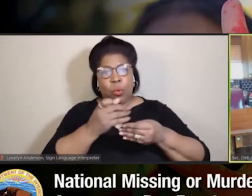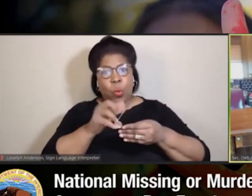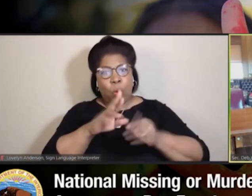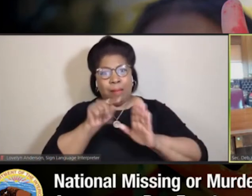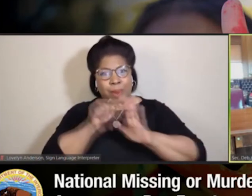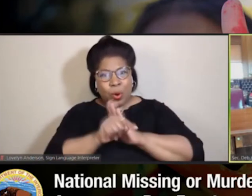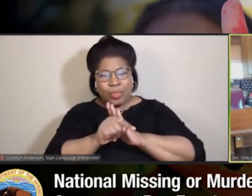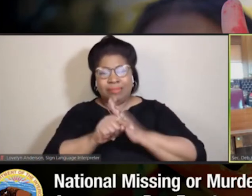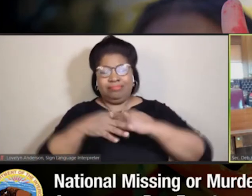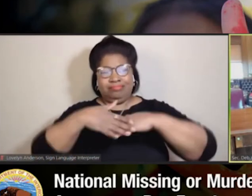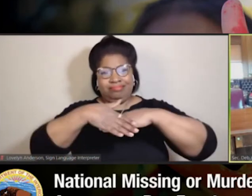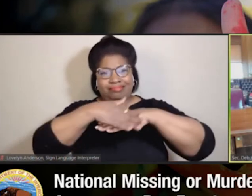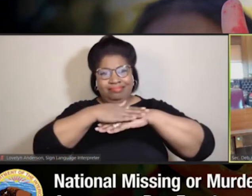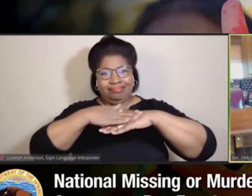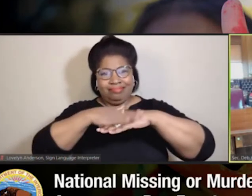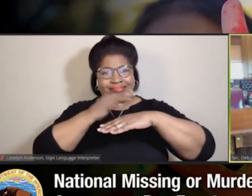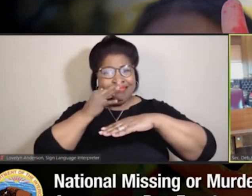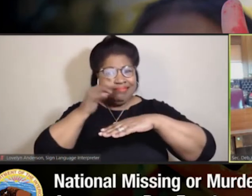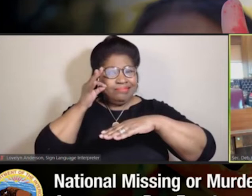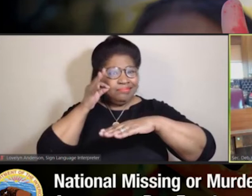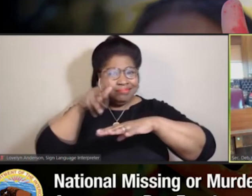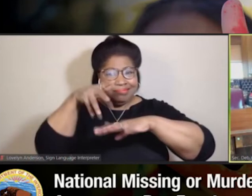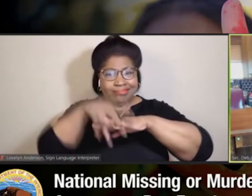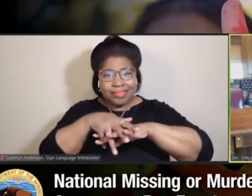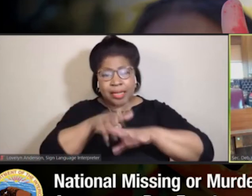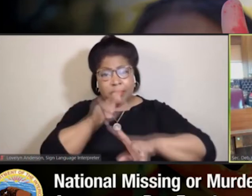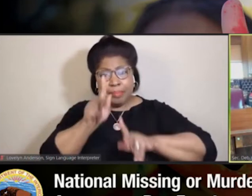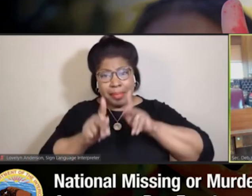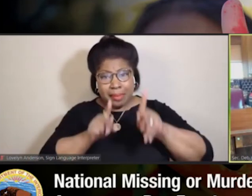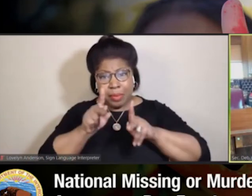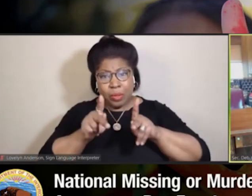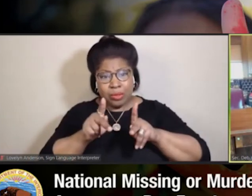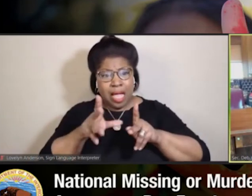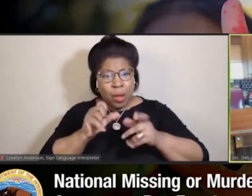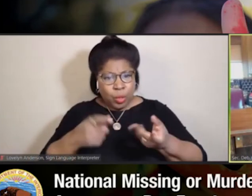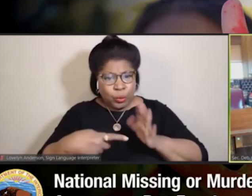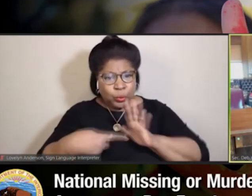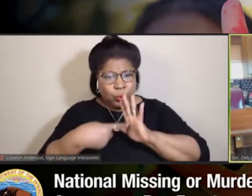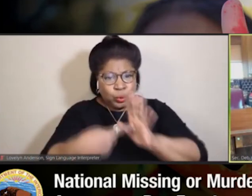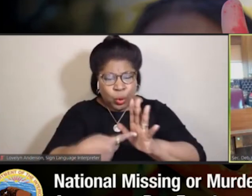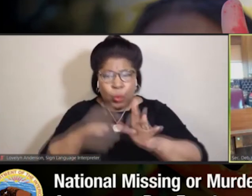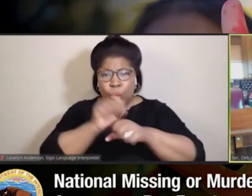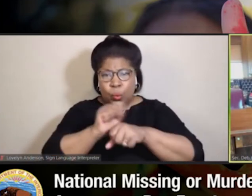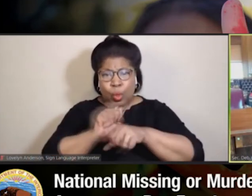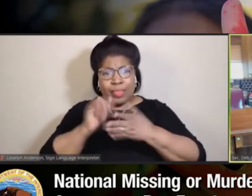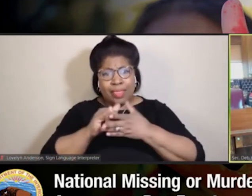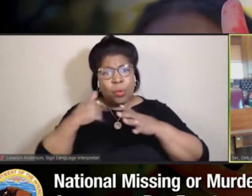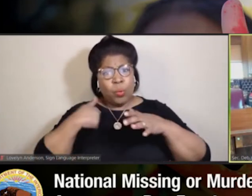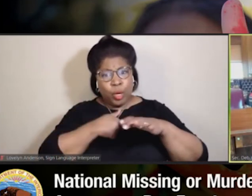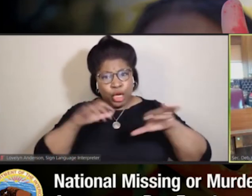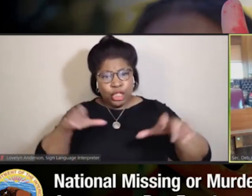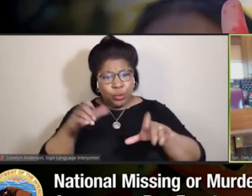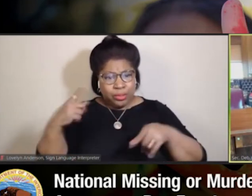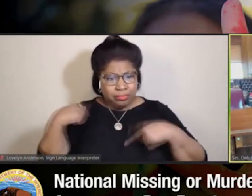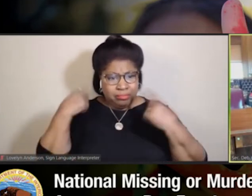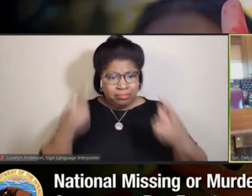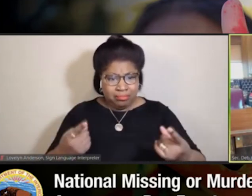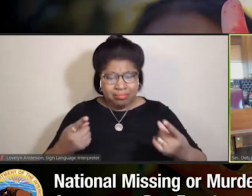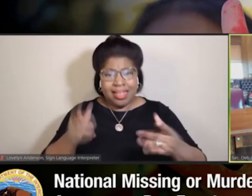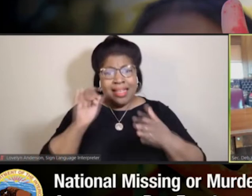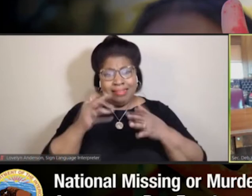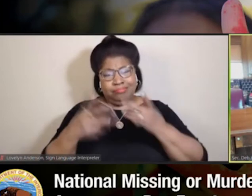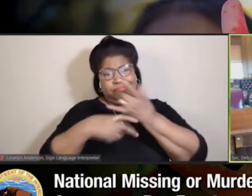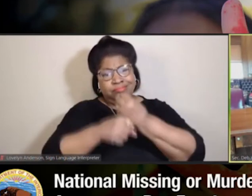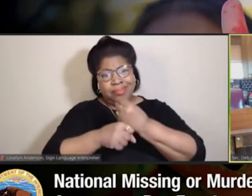on this issue. Everyone deserves to feel safe in their communities, but the MMIP crisis is one that Native